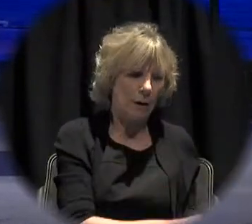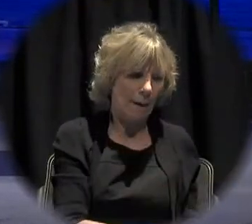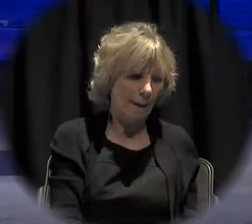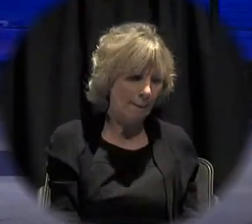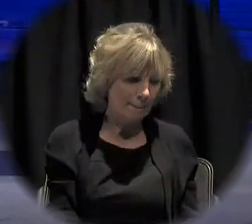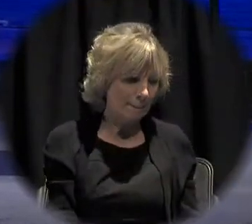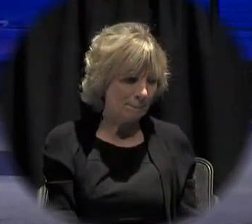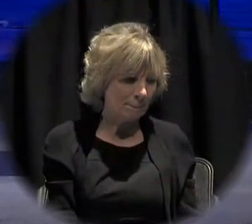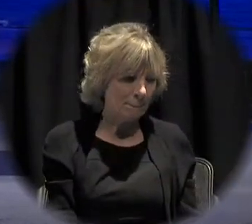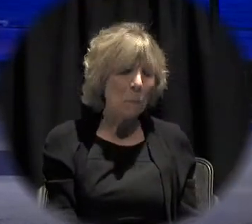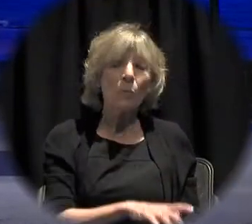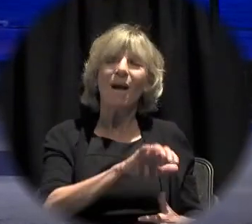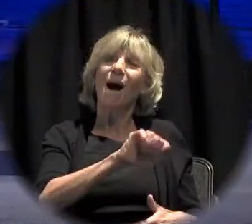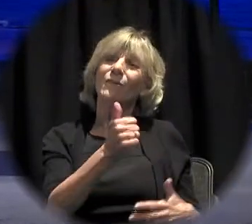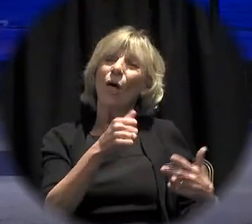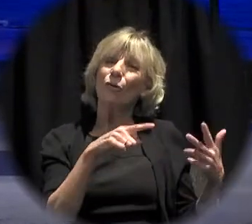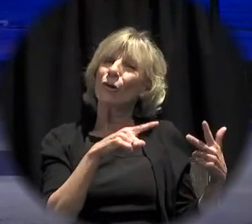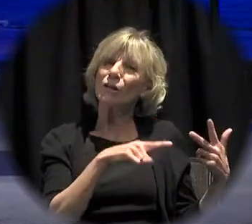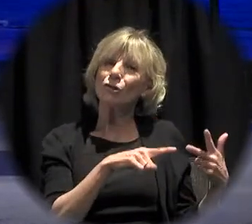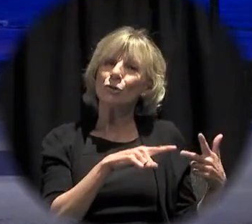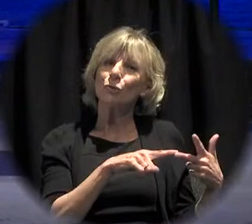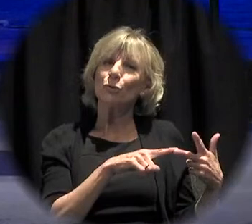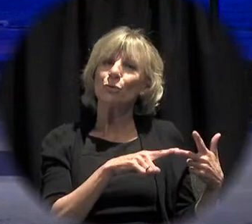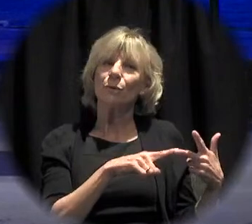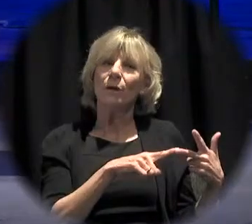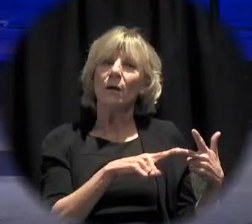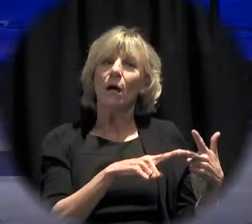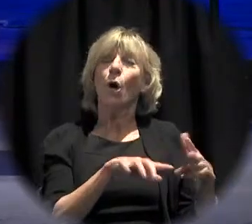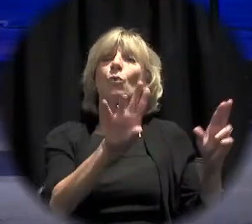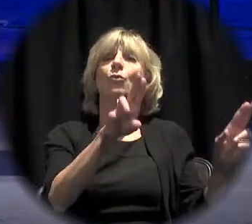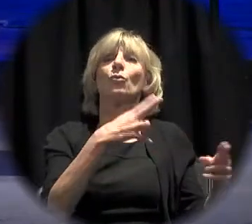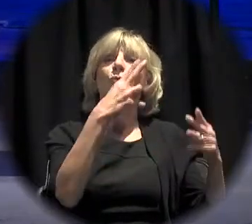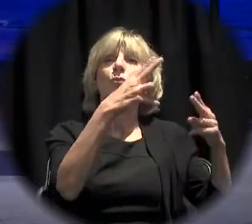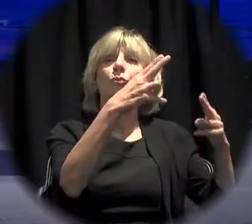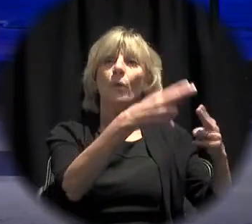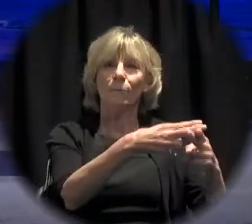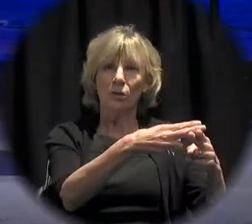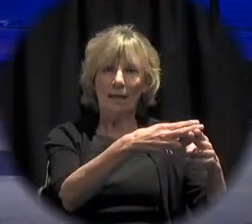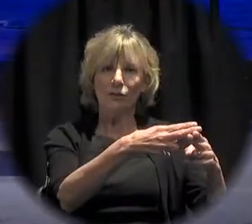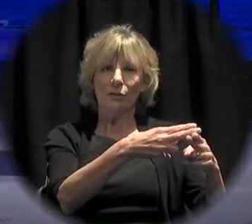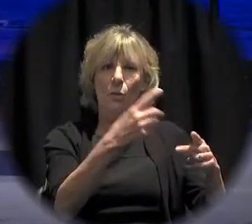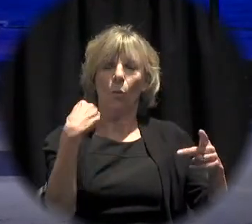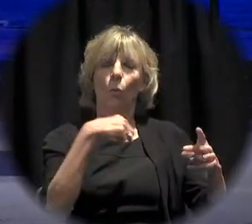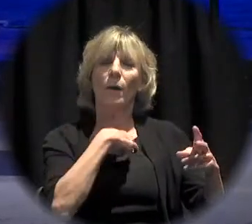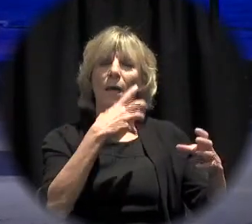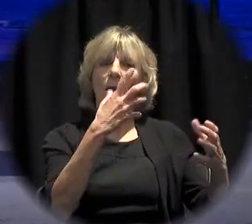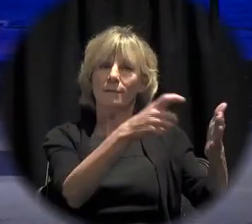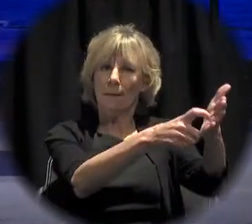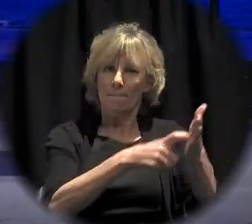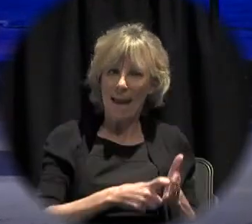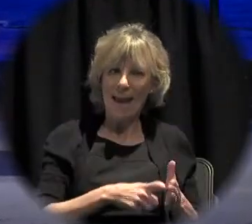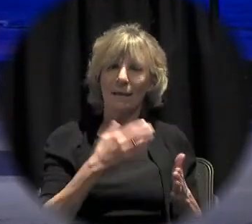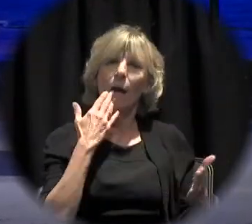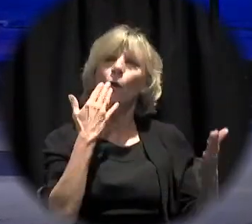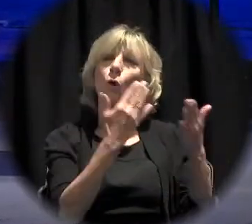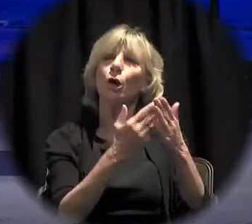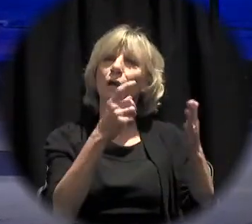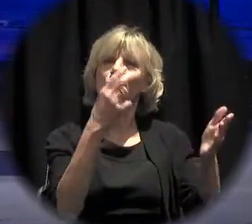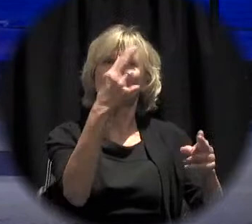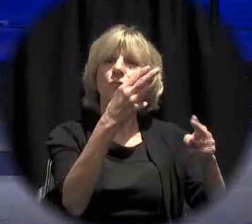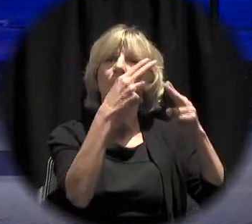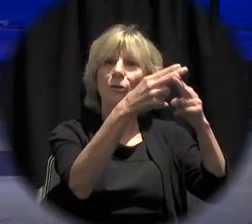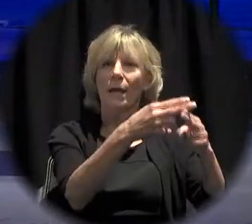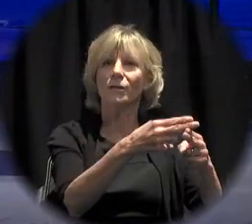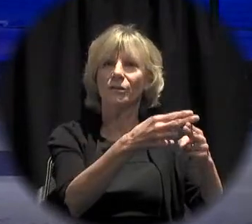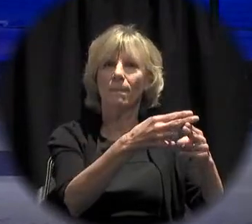Another common heart issue that comes out of our pride is the demand for a good reputation. And so on the way to an event,